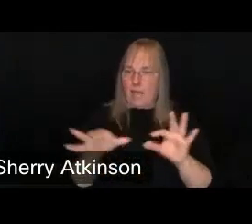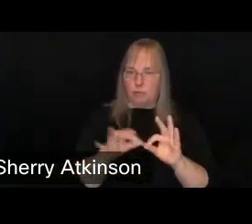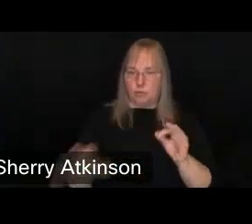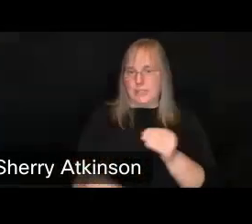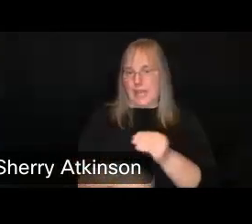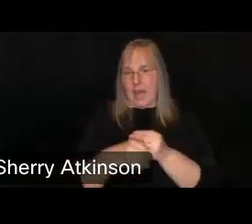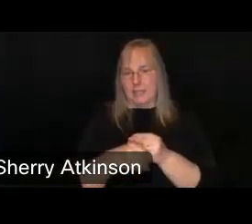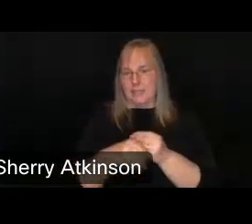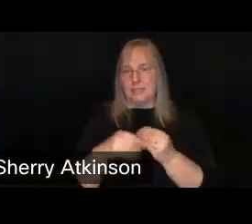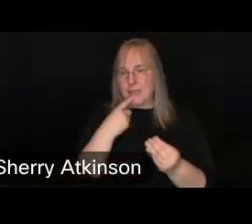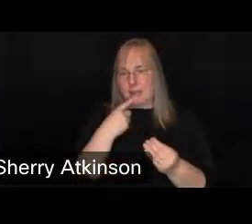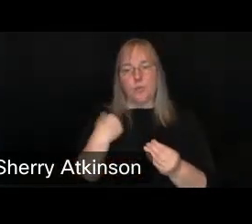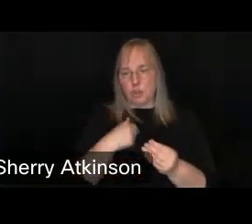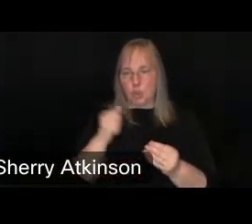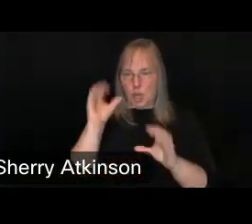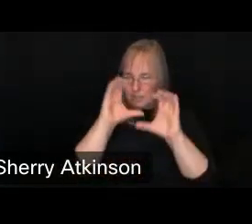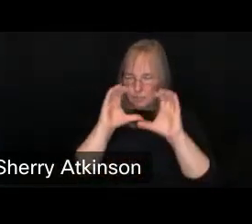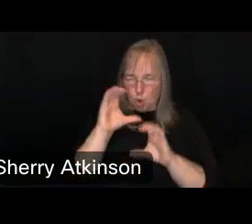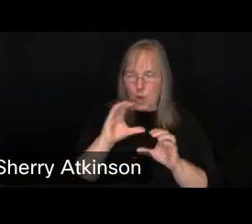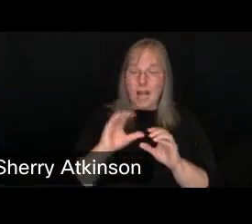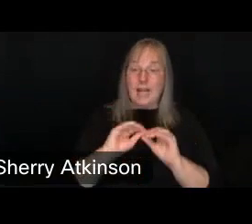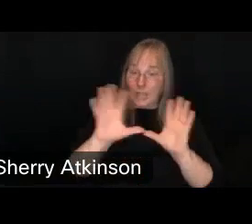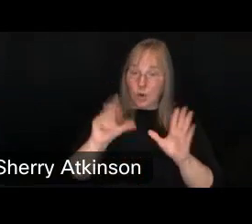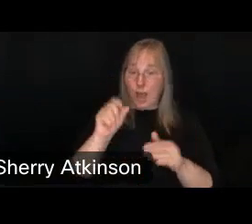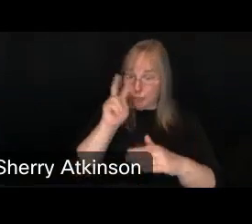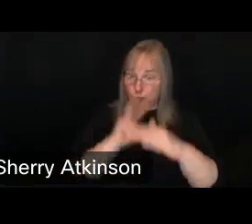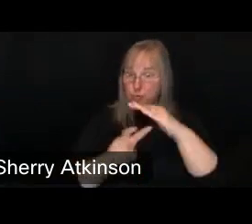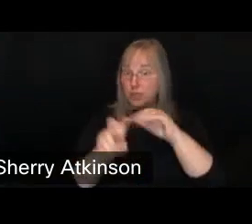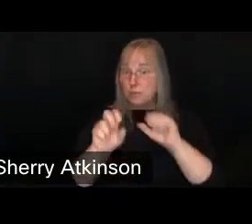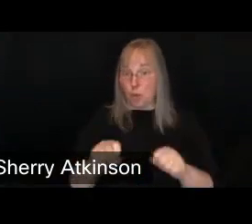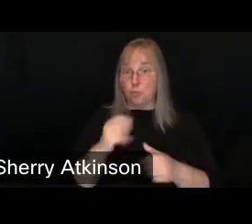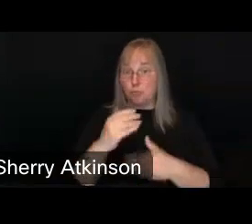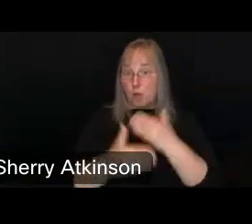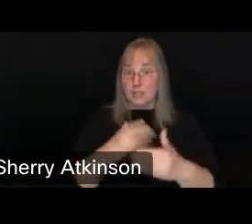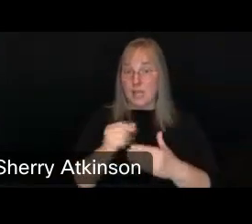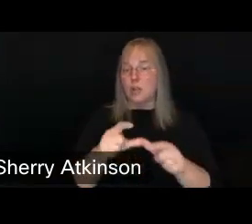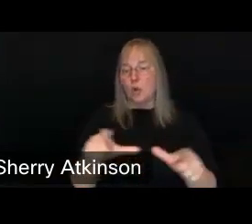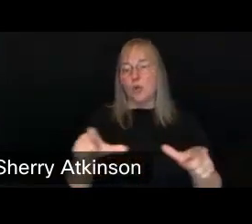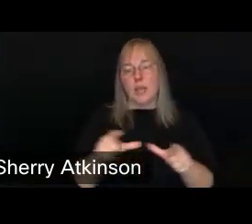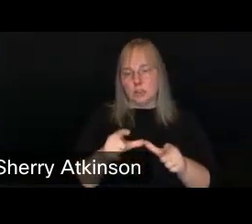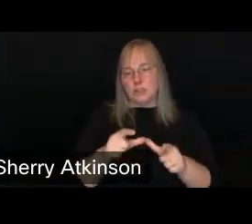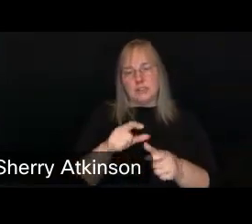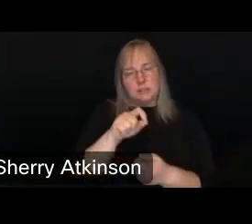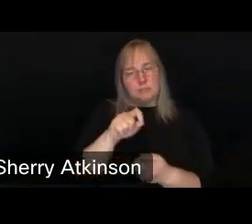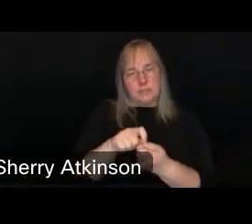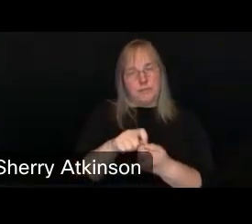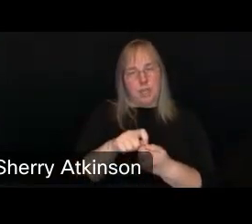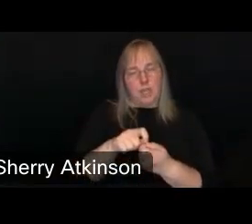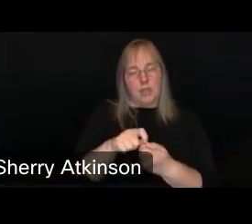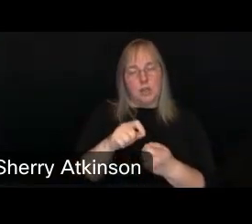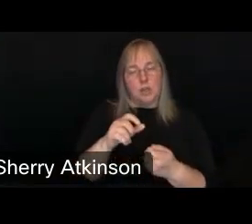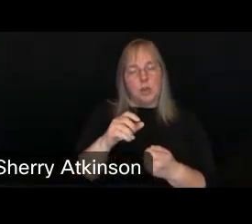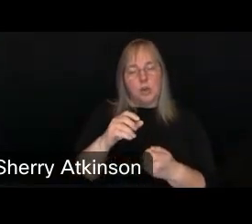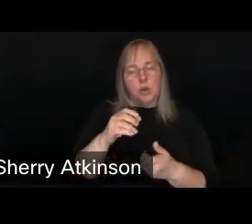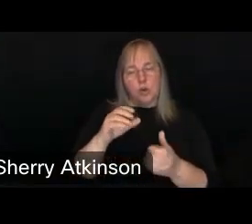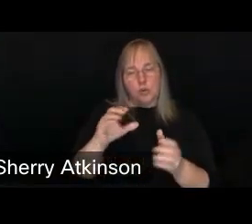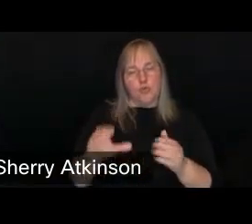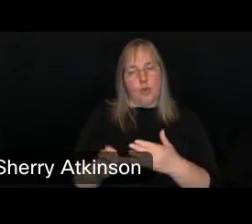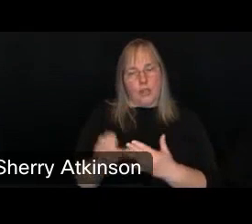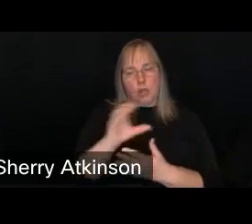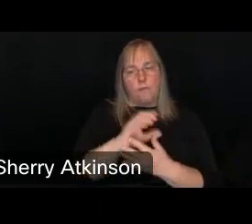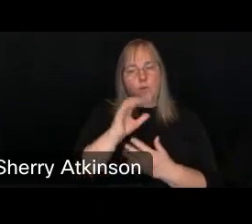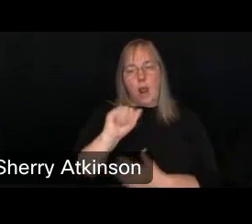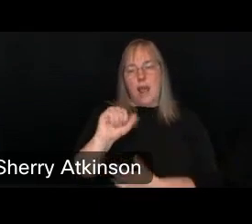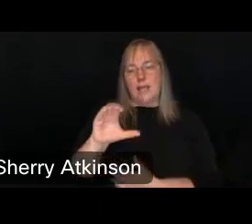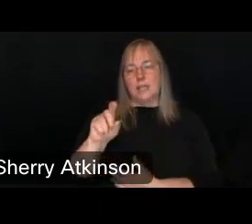saying that we should explore a clear and predictable process and location-specific criteria for accessory dwelling units, including but not limited